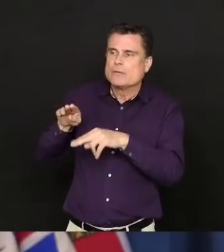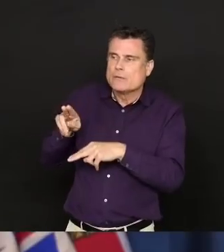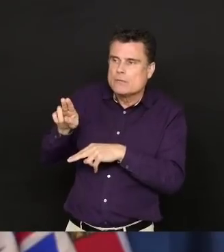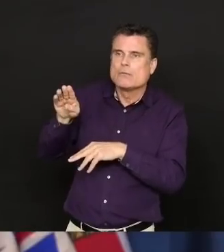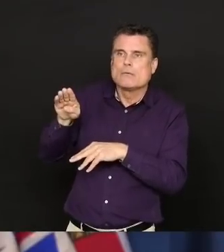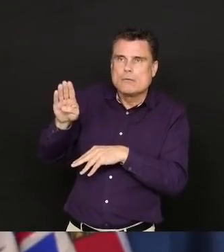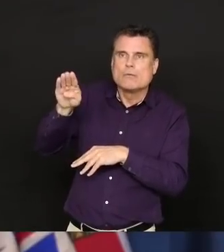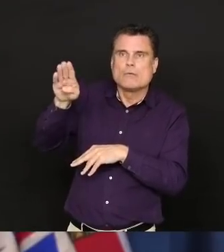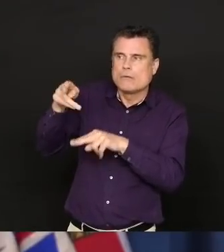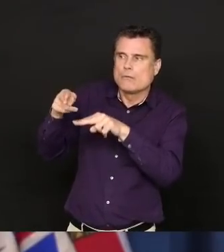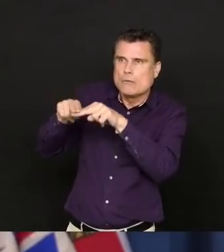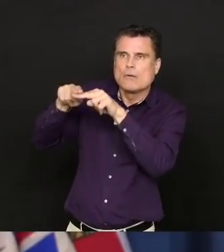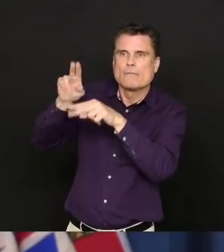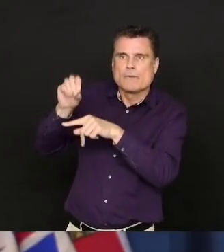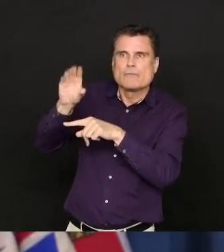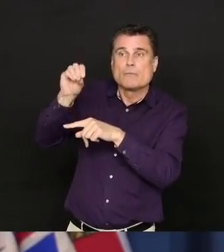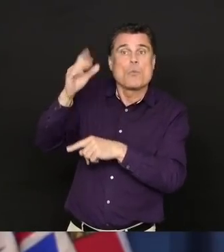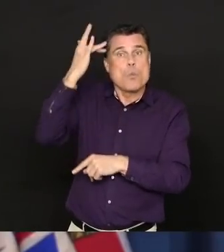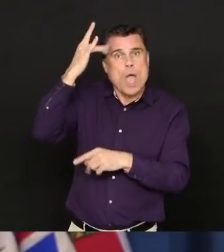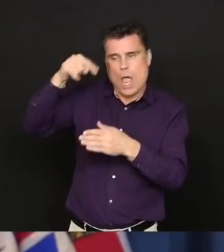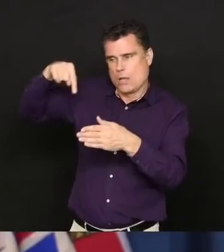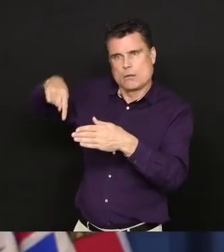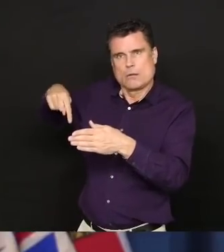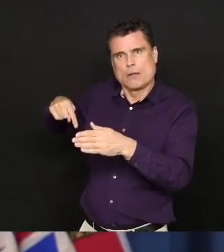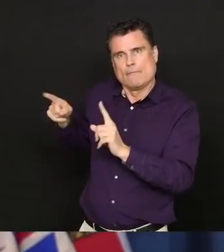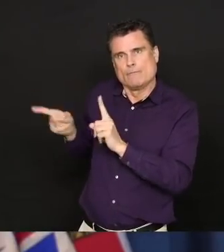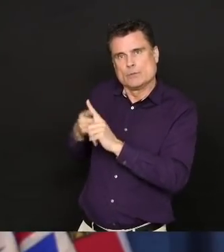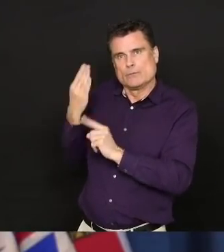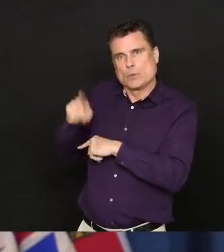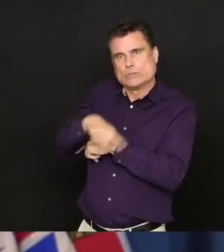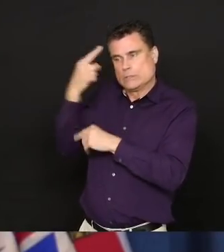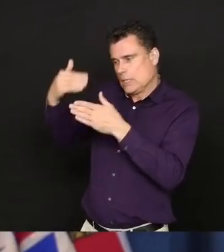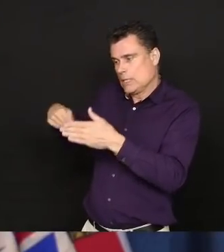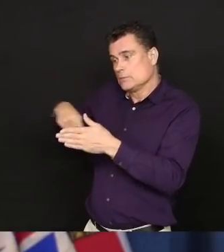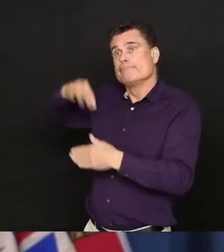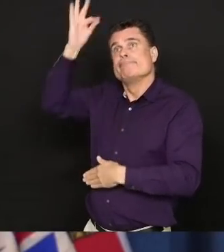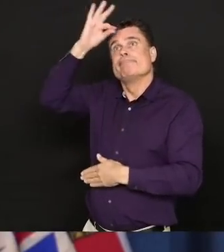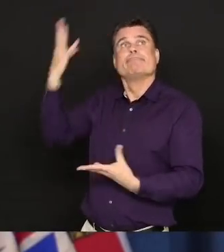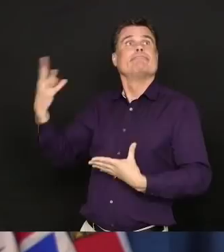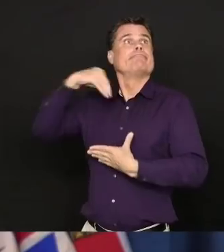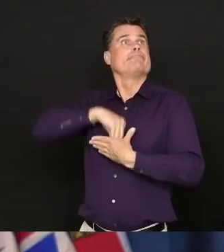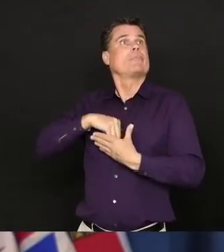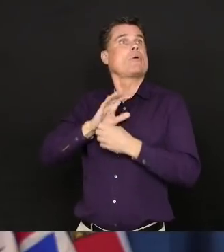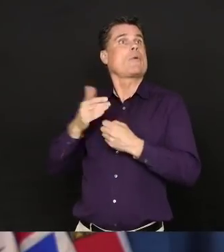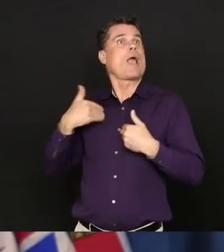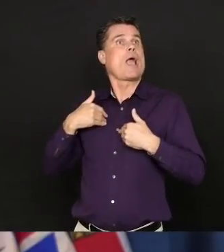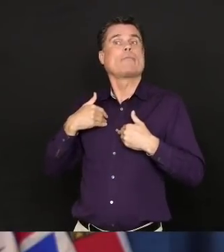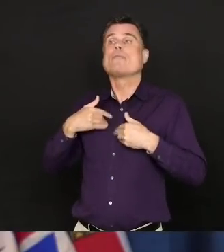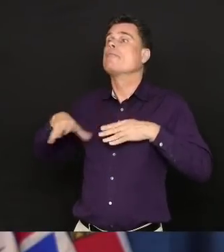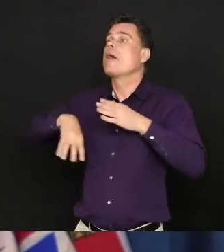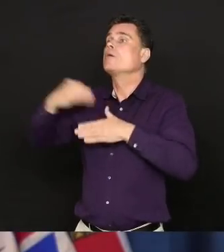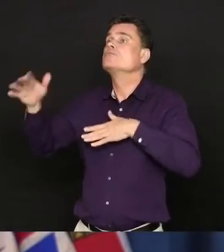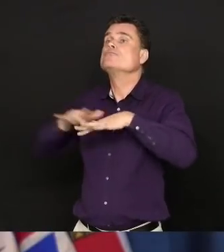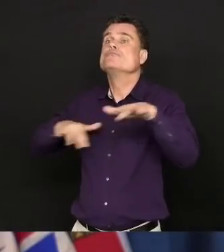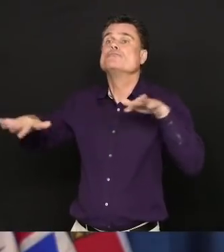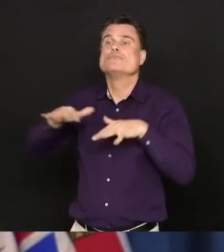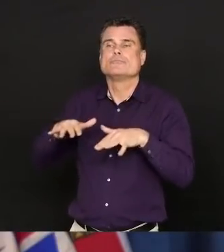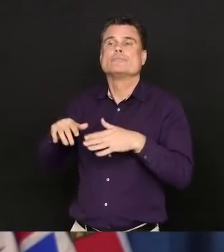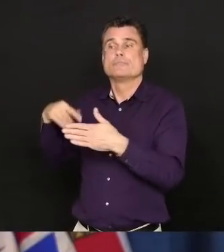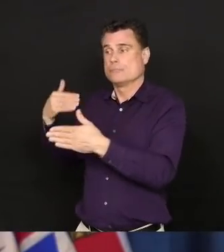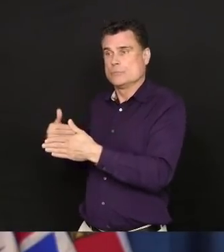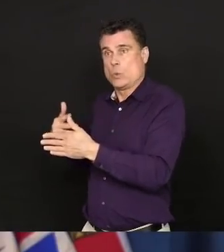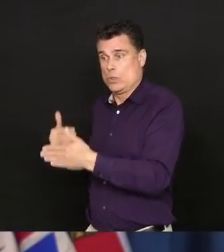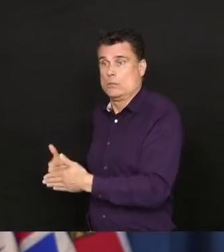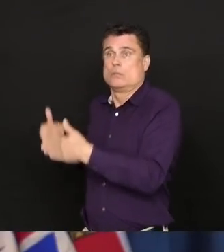time. This is our line where we're going to understand if those measures we put in place are working. And as I mentioned